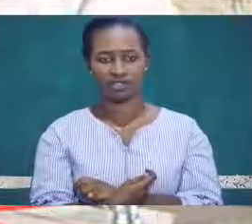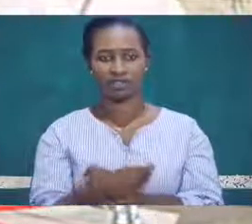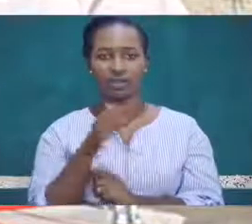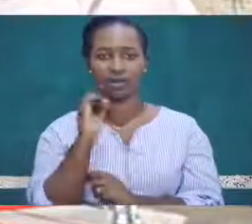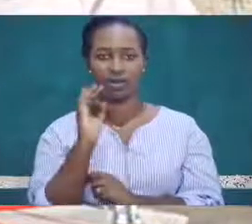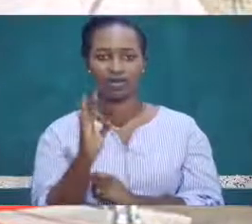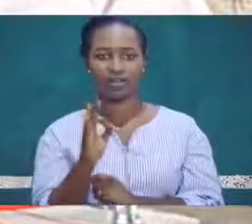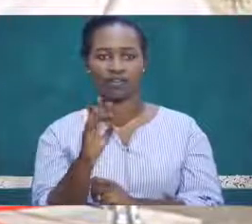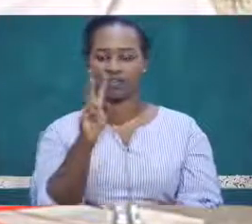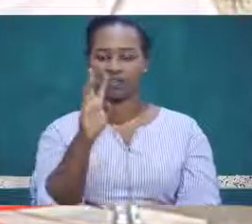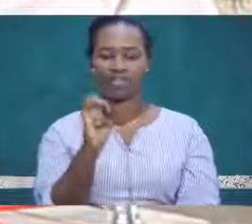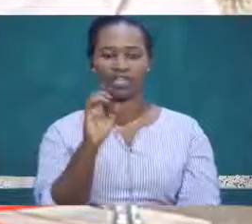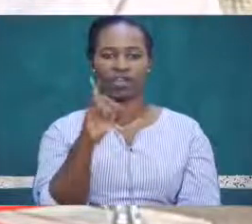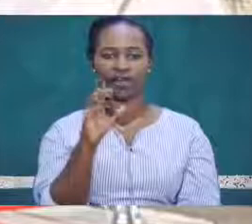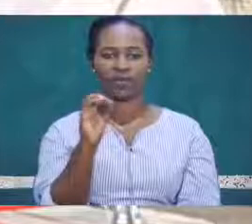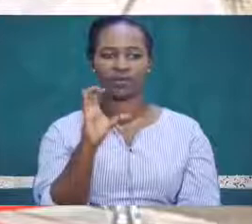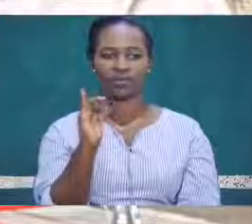of velocity.